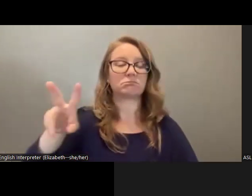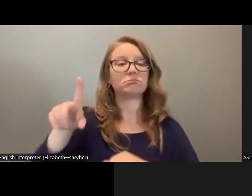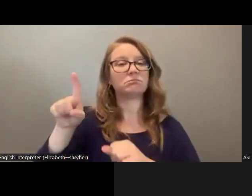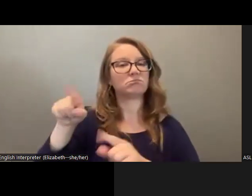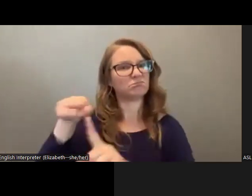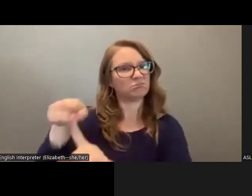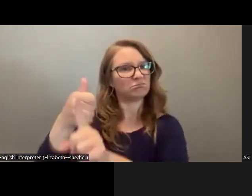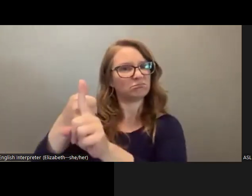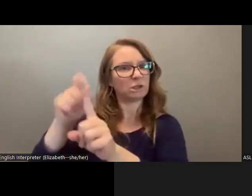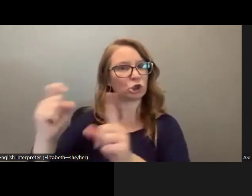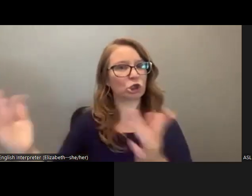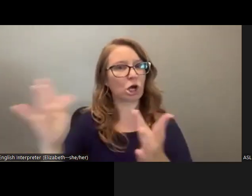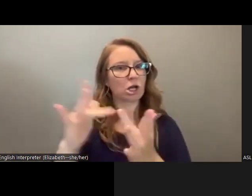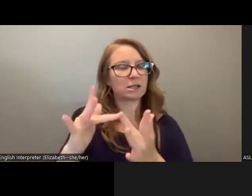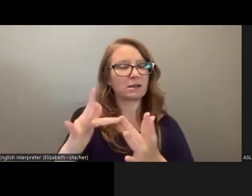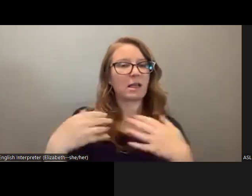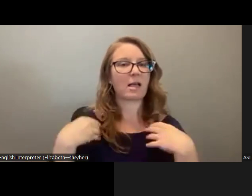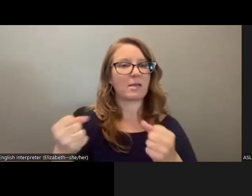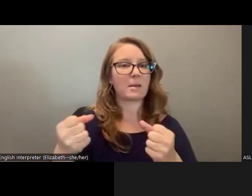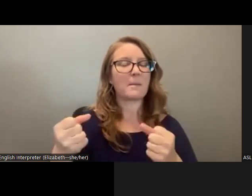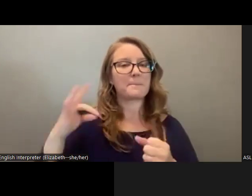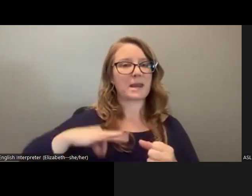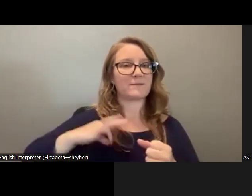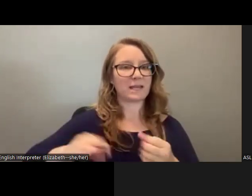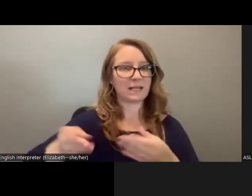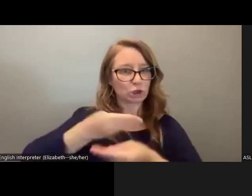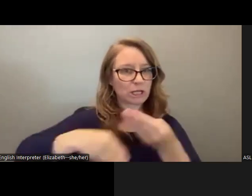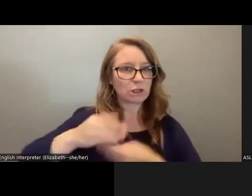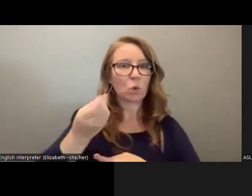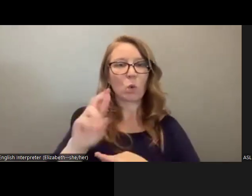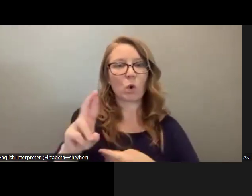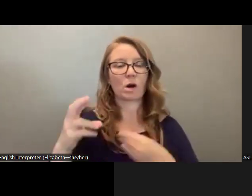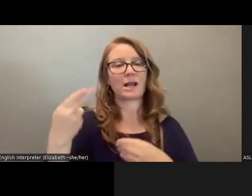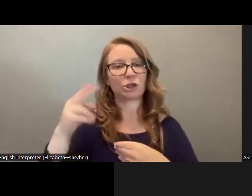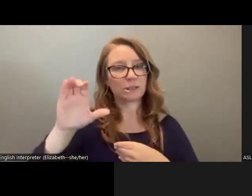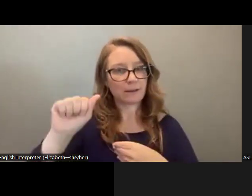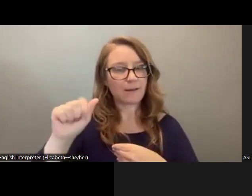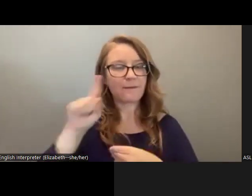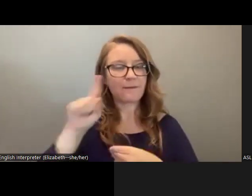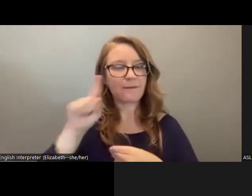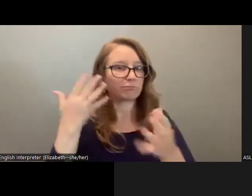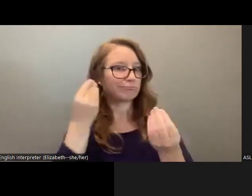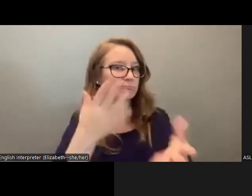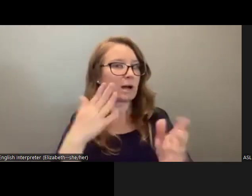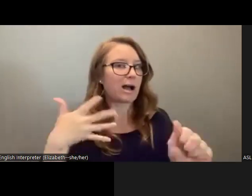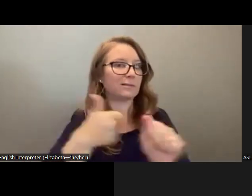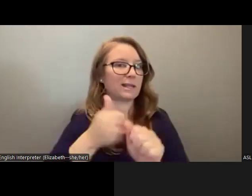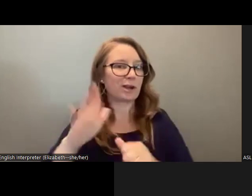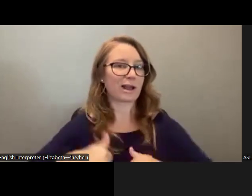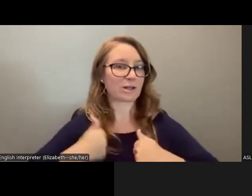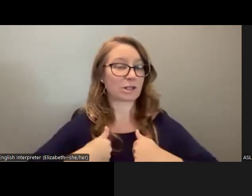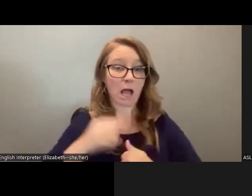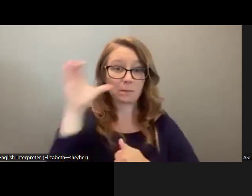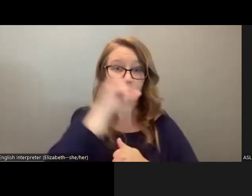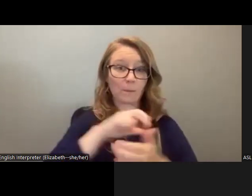contacting either the health benefit exchange or they can contact the healthcare authority to update their address. Obviously, I'm assuming this is moving within state,